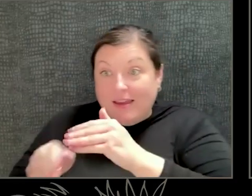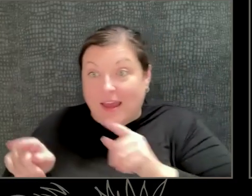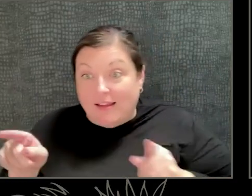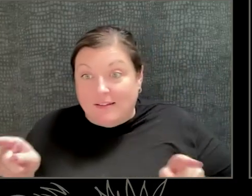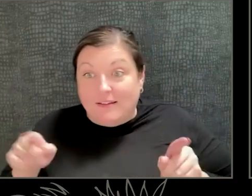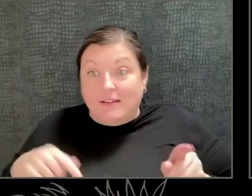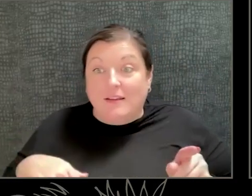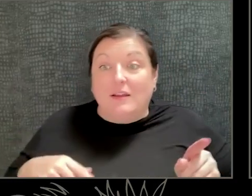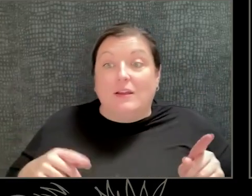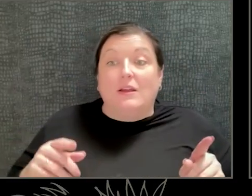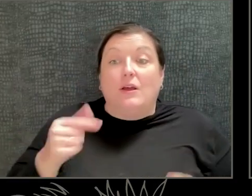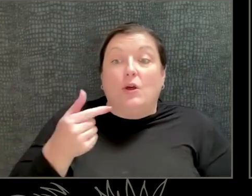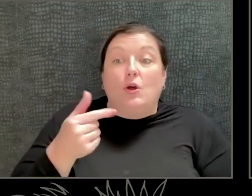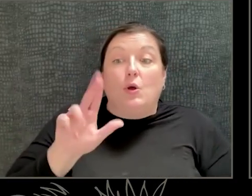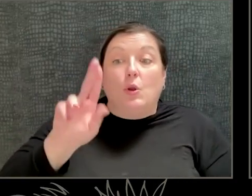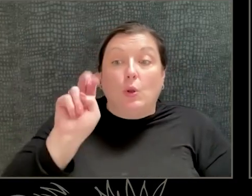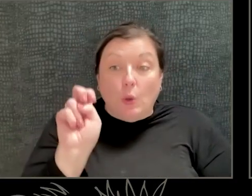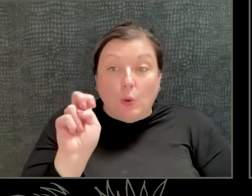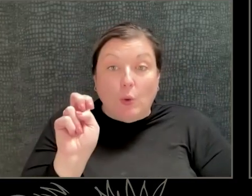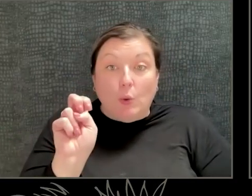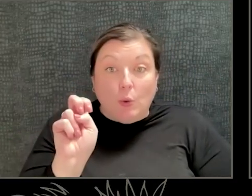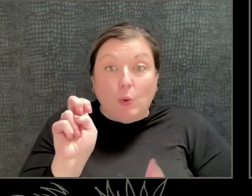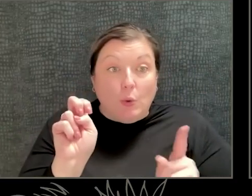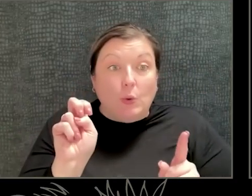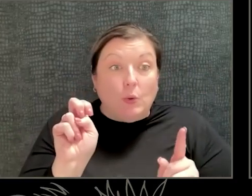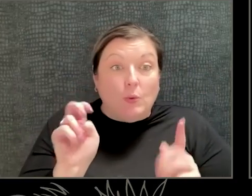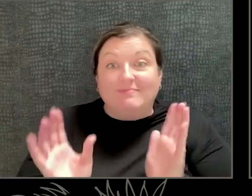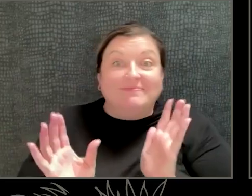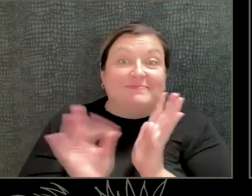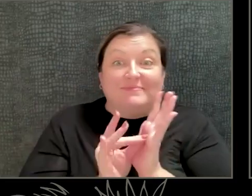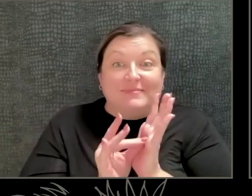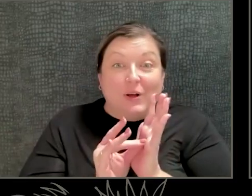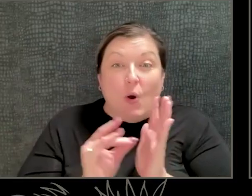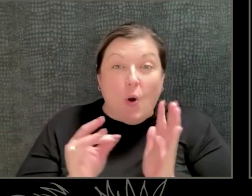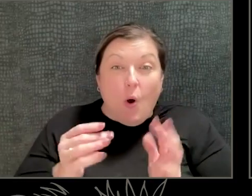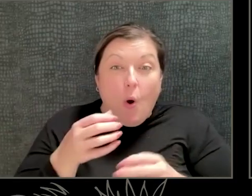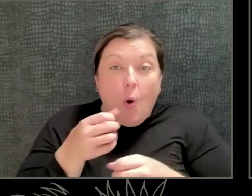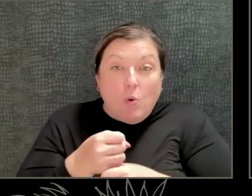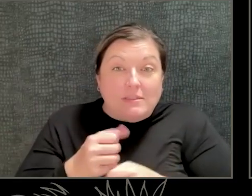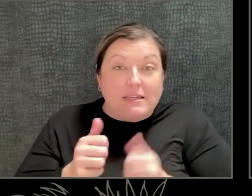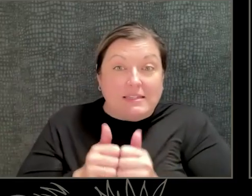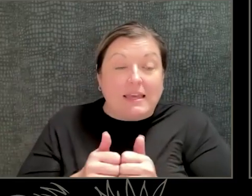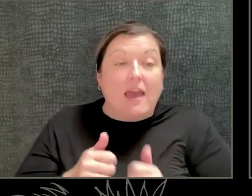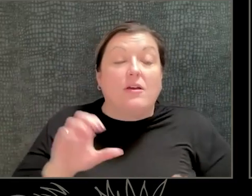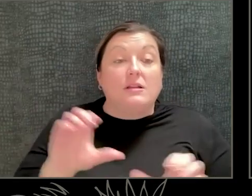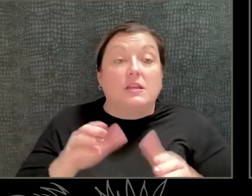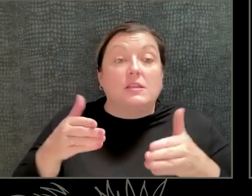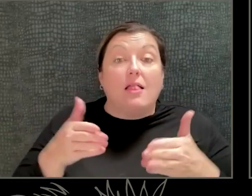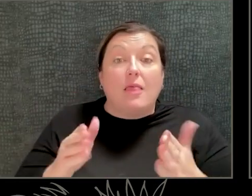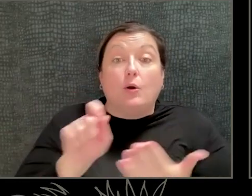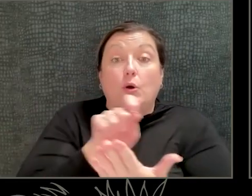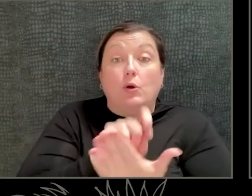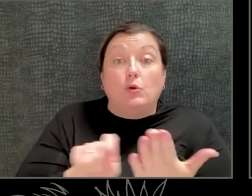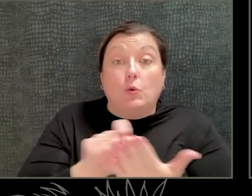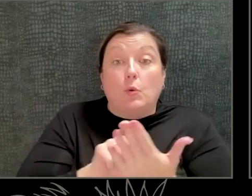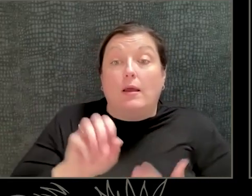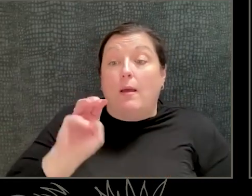glue that holds your front end and back end together. It does that by allowing you to write a